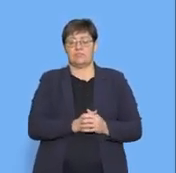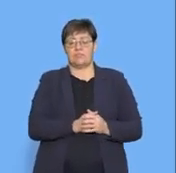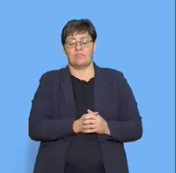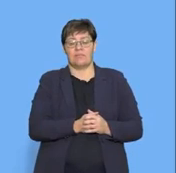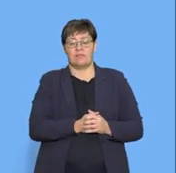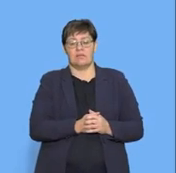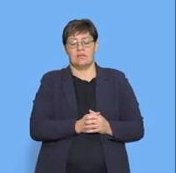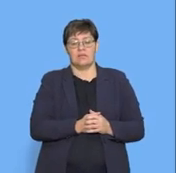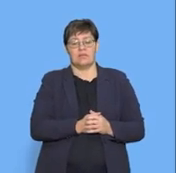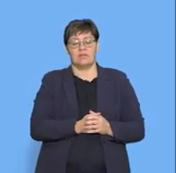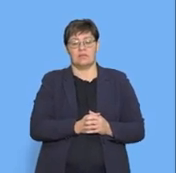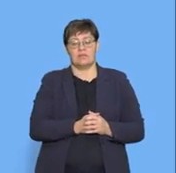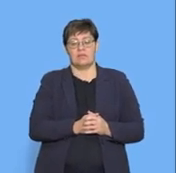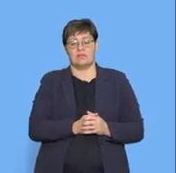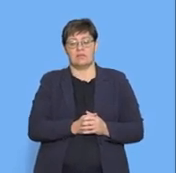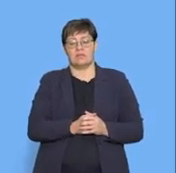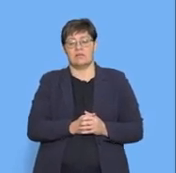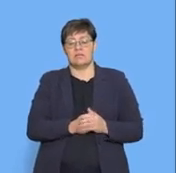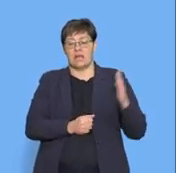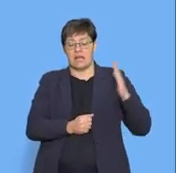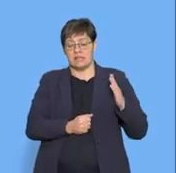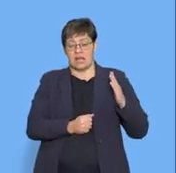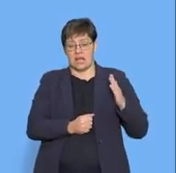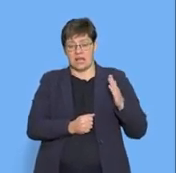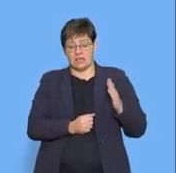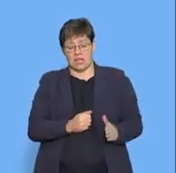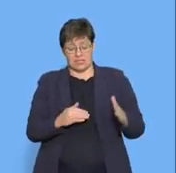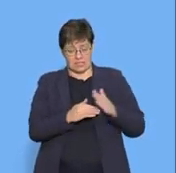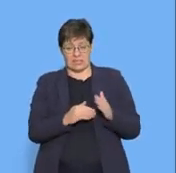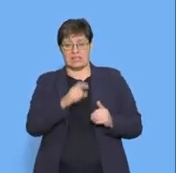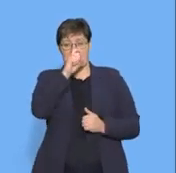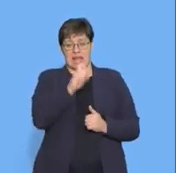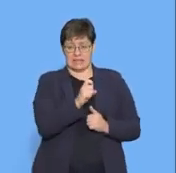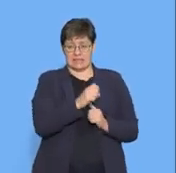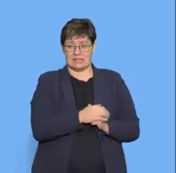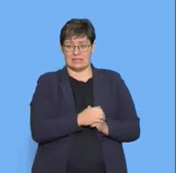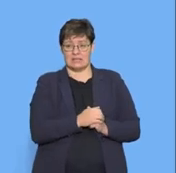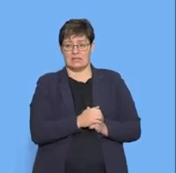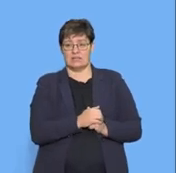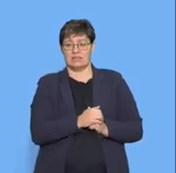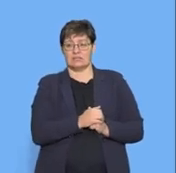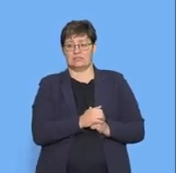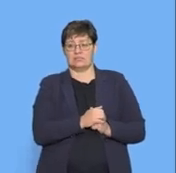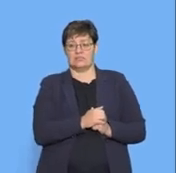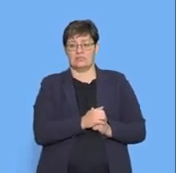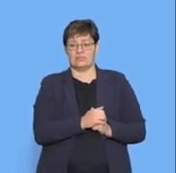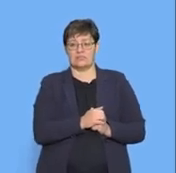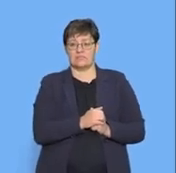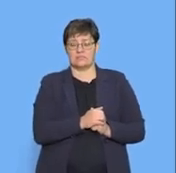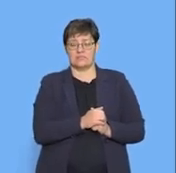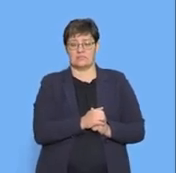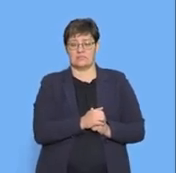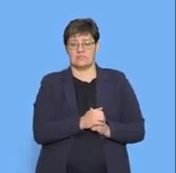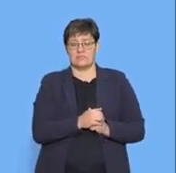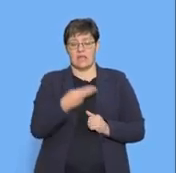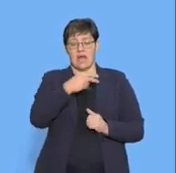is BE. So cos of phi will equal to the adjacent side, and adjacent to phi is x, and the